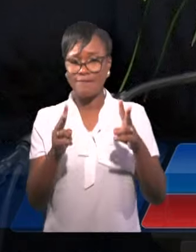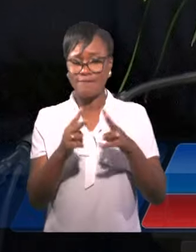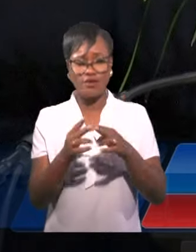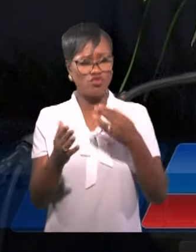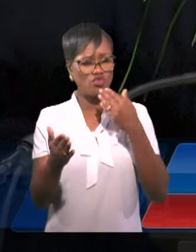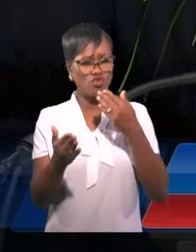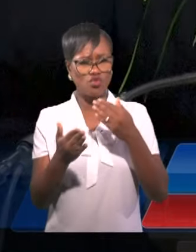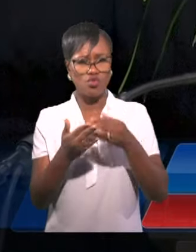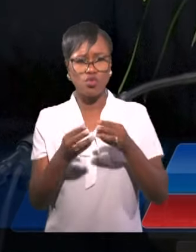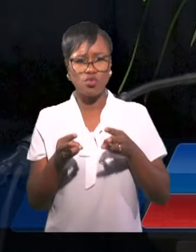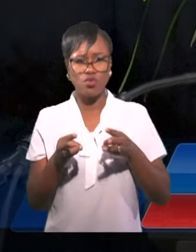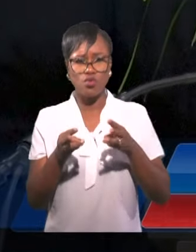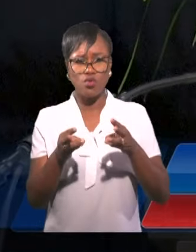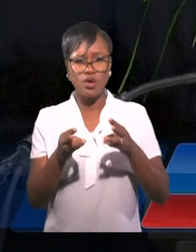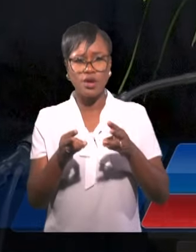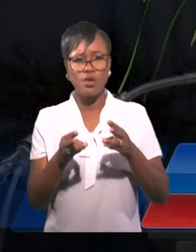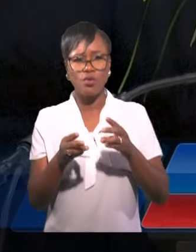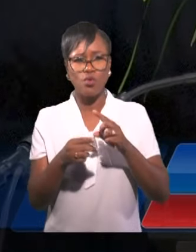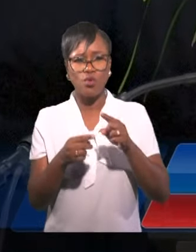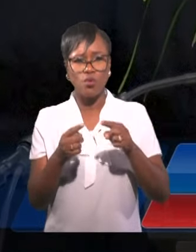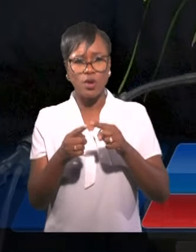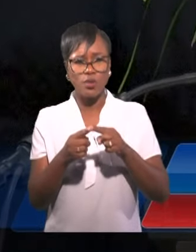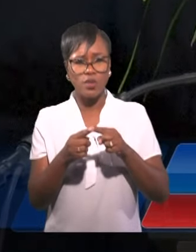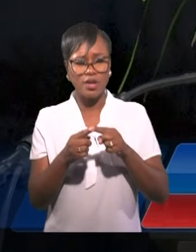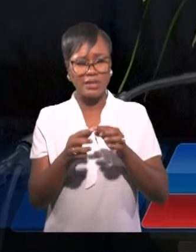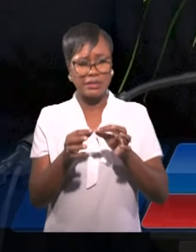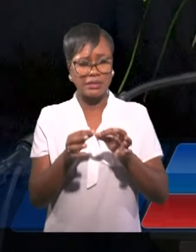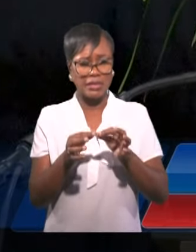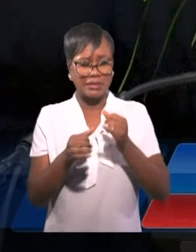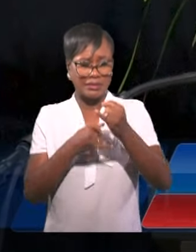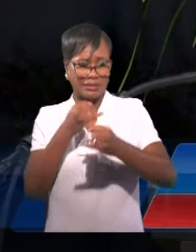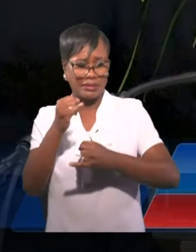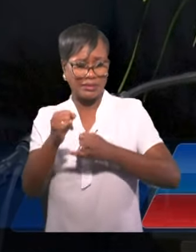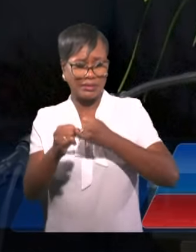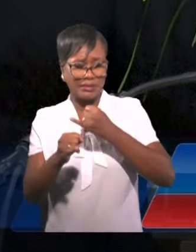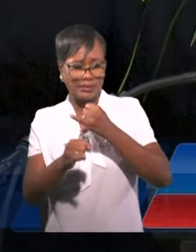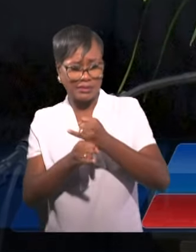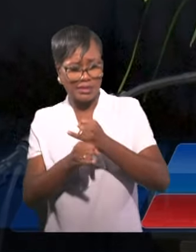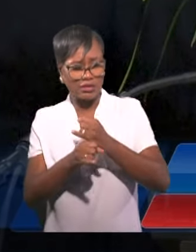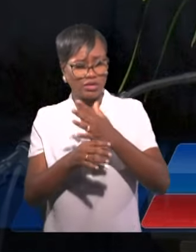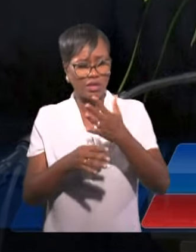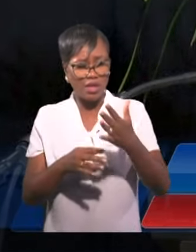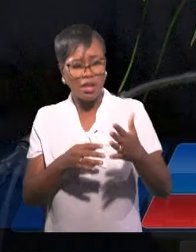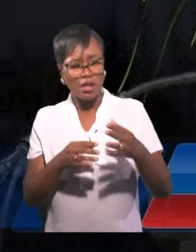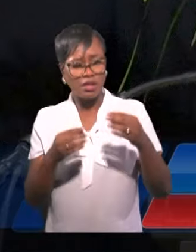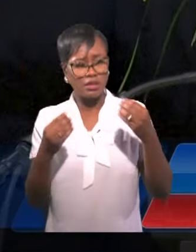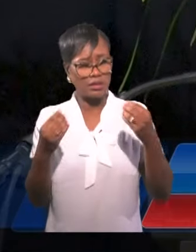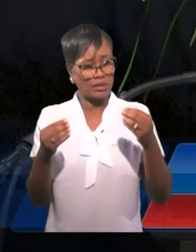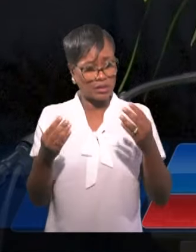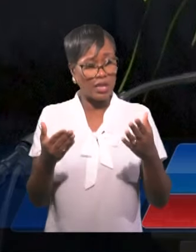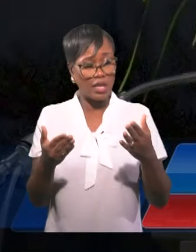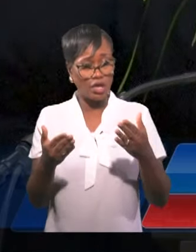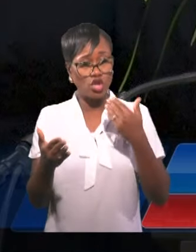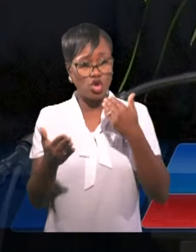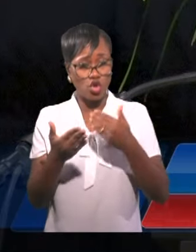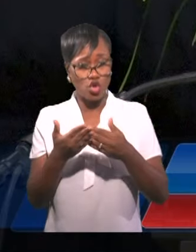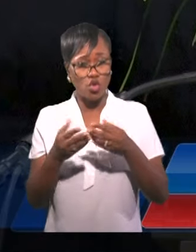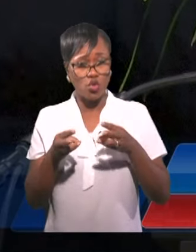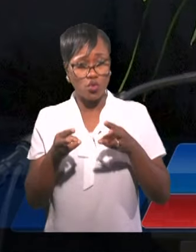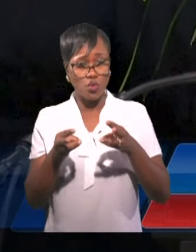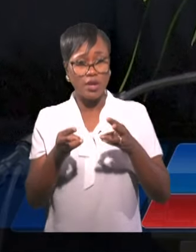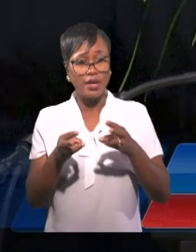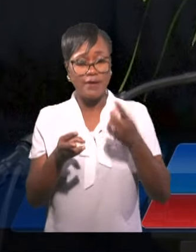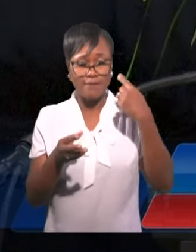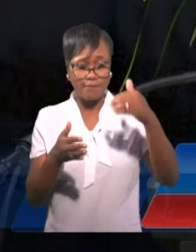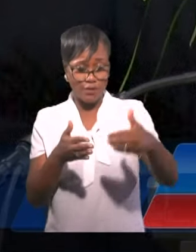way when we look at long distances, carbon footprint and so on, a good way to access new